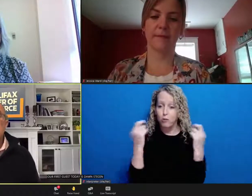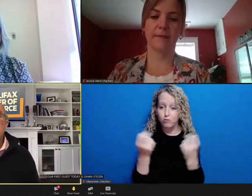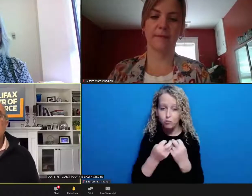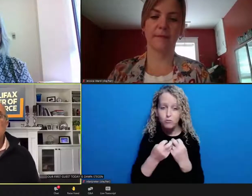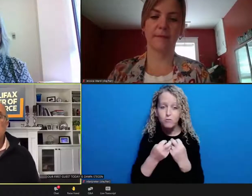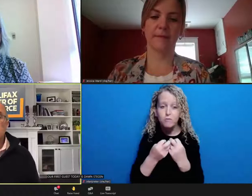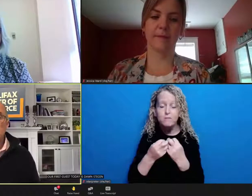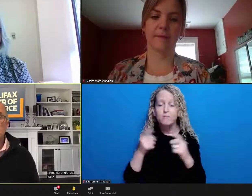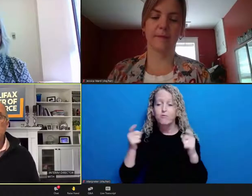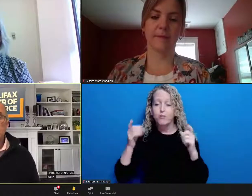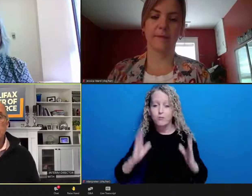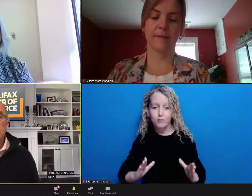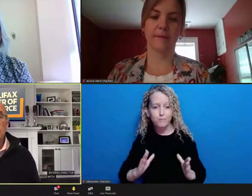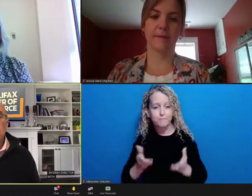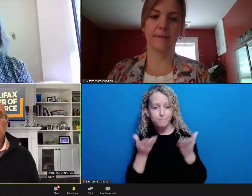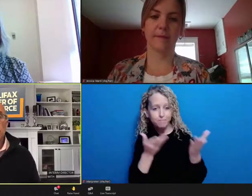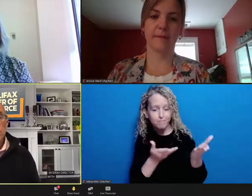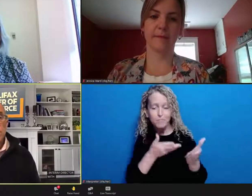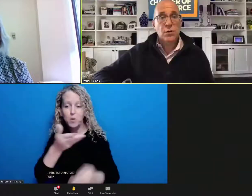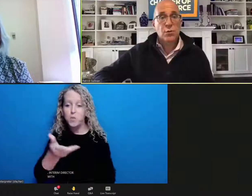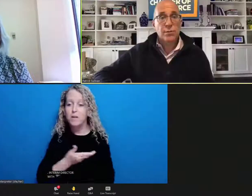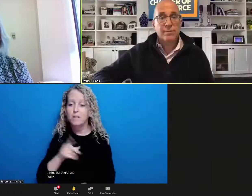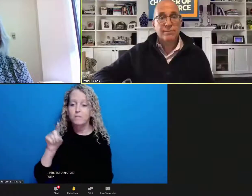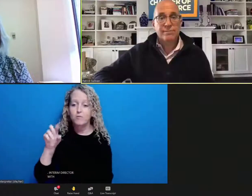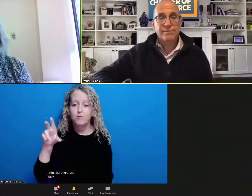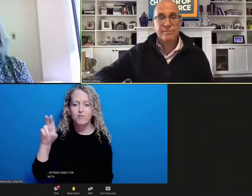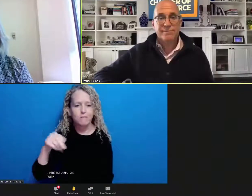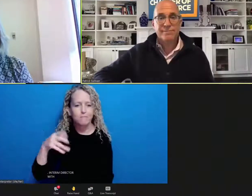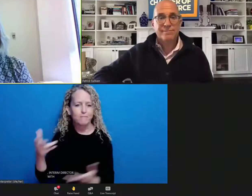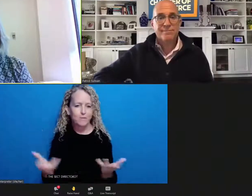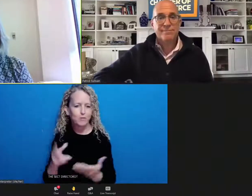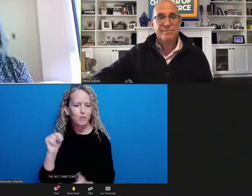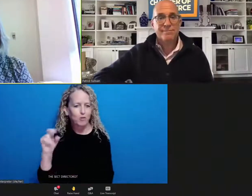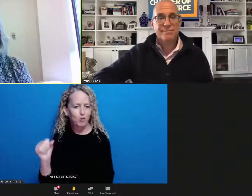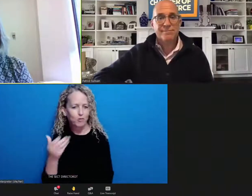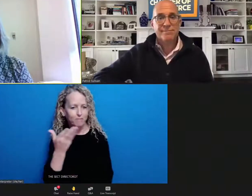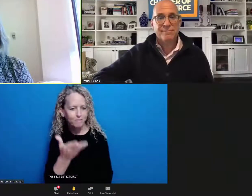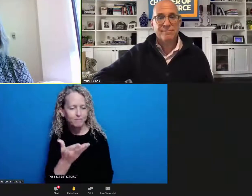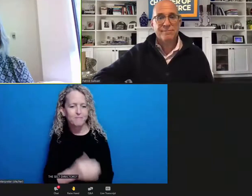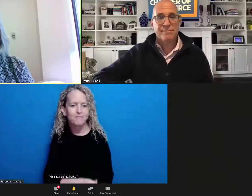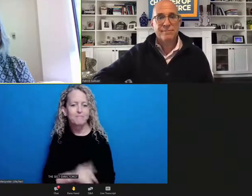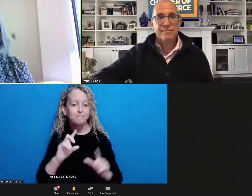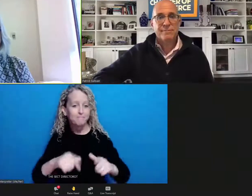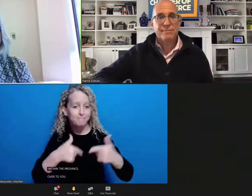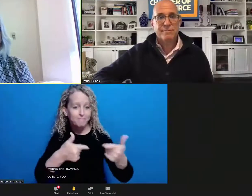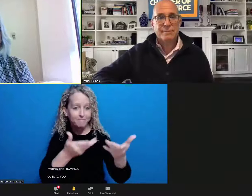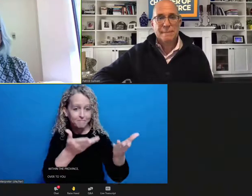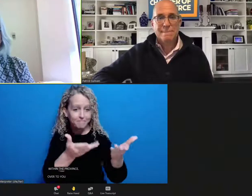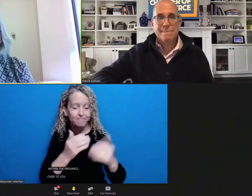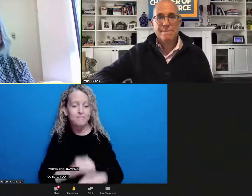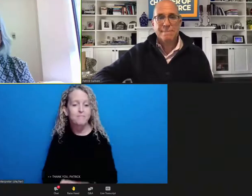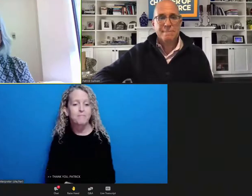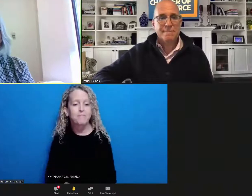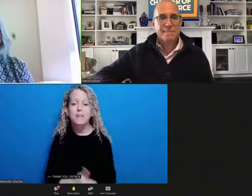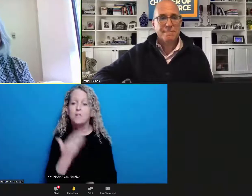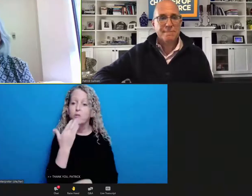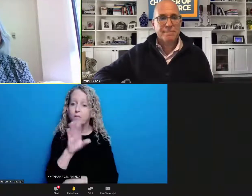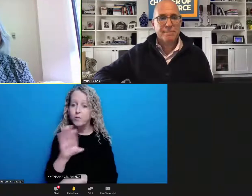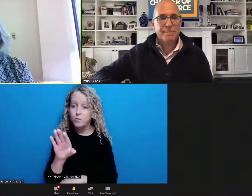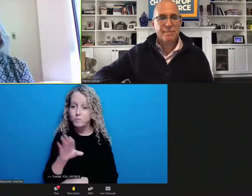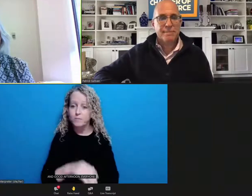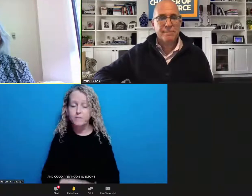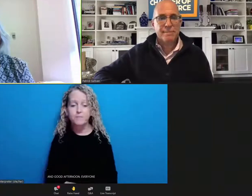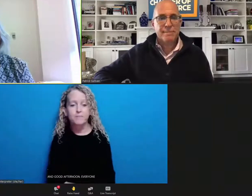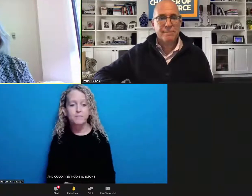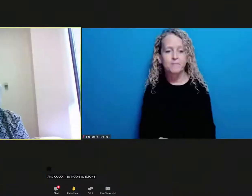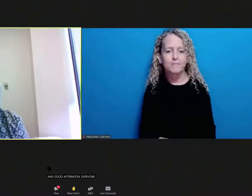province. Welcome, Dawn, and over to you. Thank you, Patrick. And good afternoon, everyone. Very